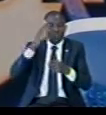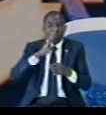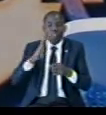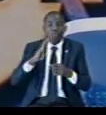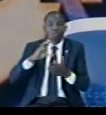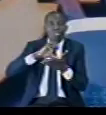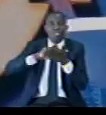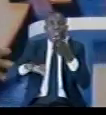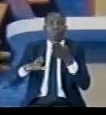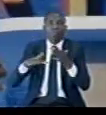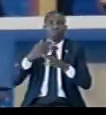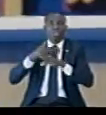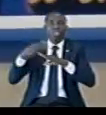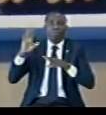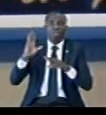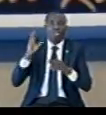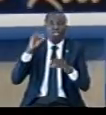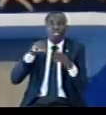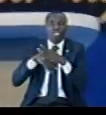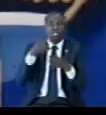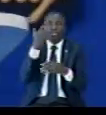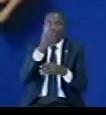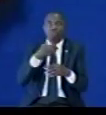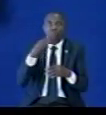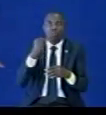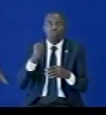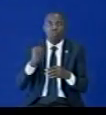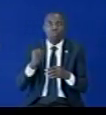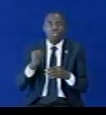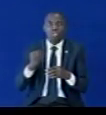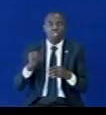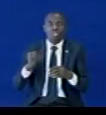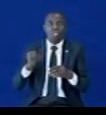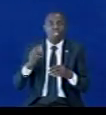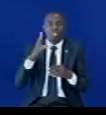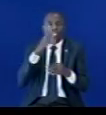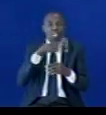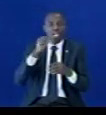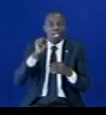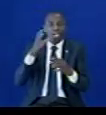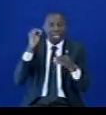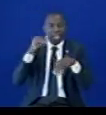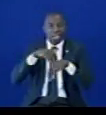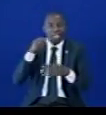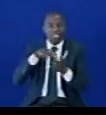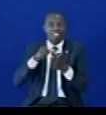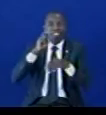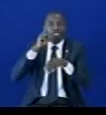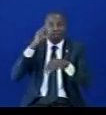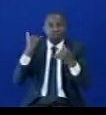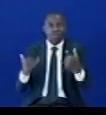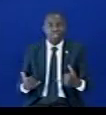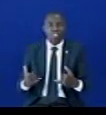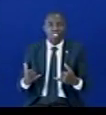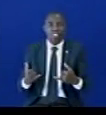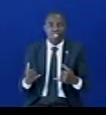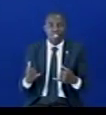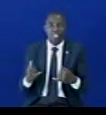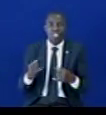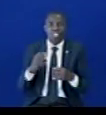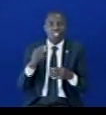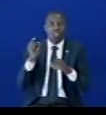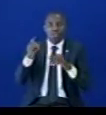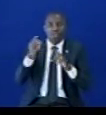taken away. In whom we have, at this present moment now, the moment you repent